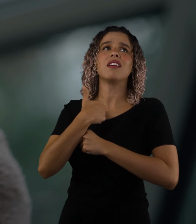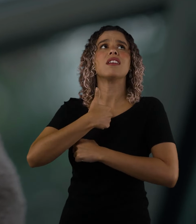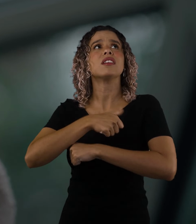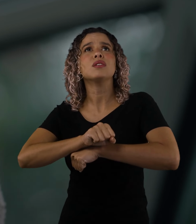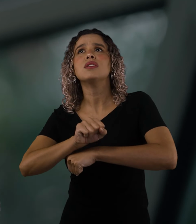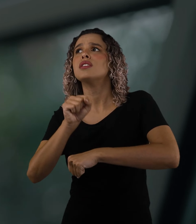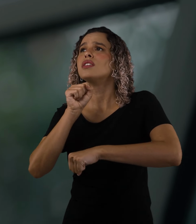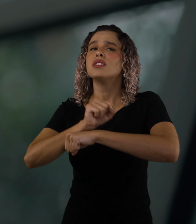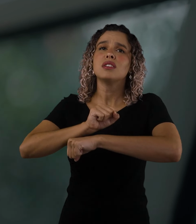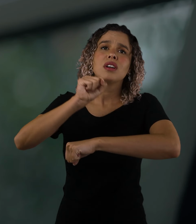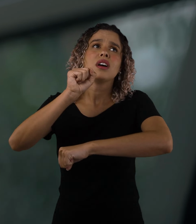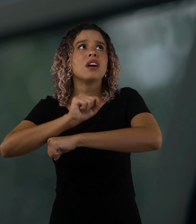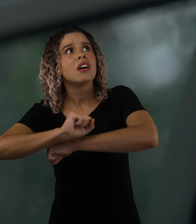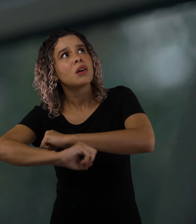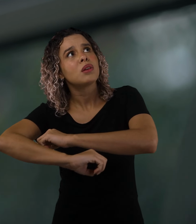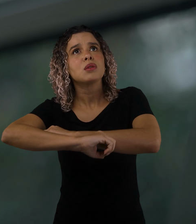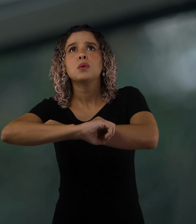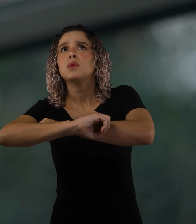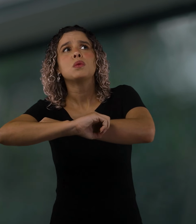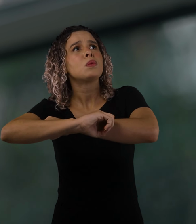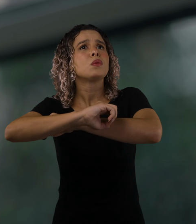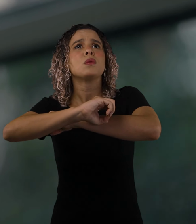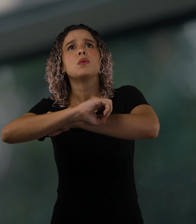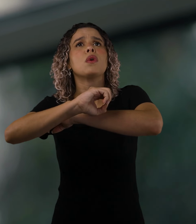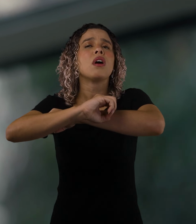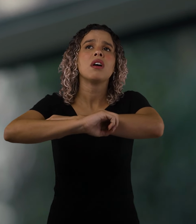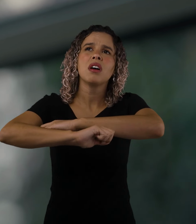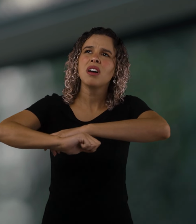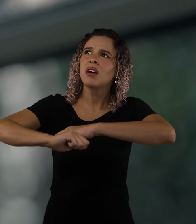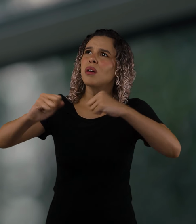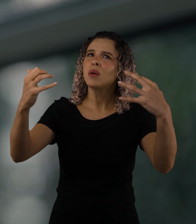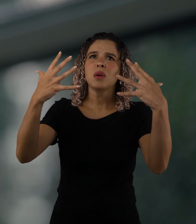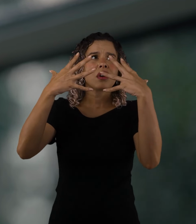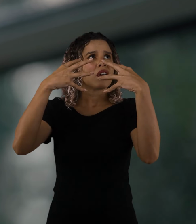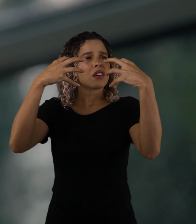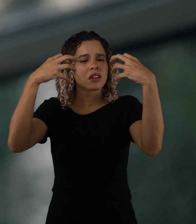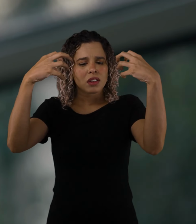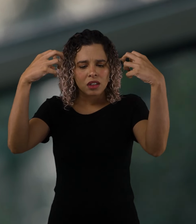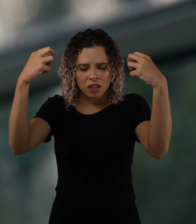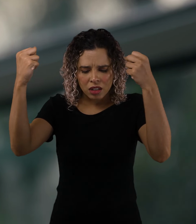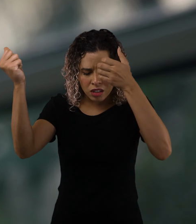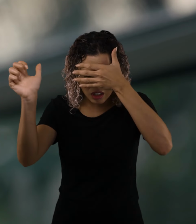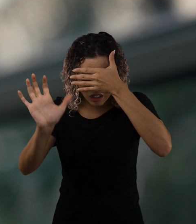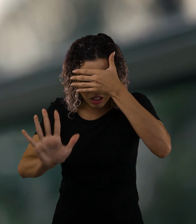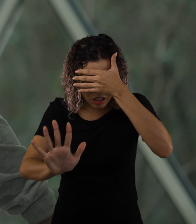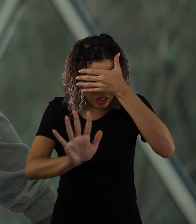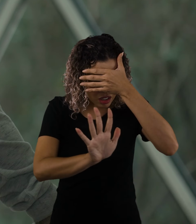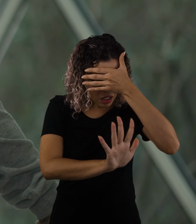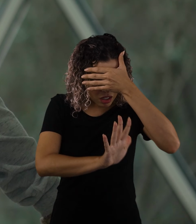been waiting for down, but the light is all gone. Don't know if I'm